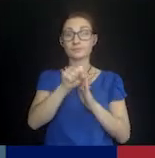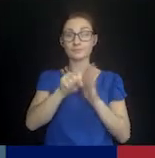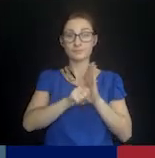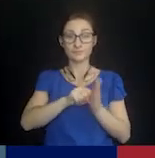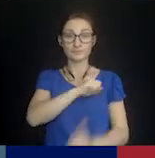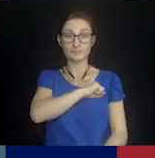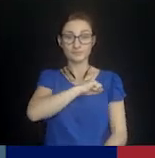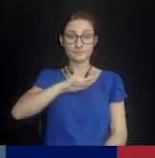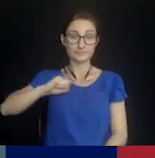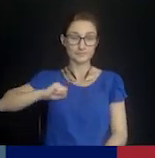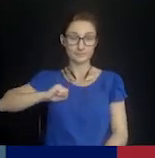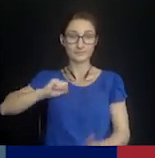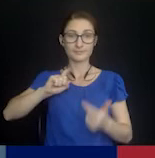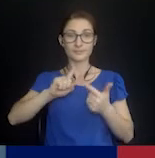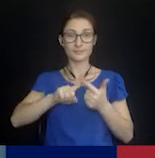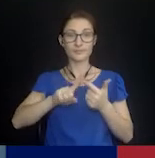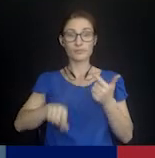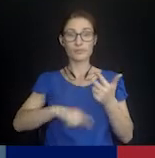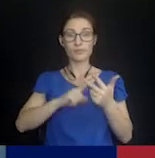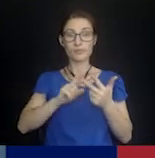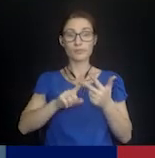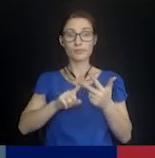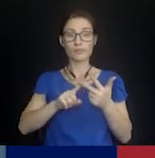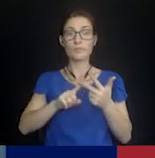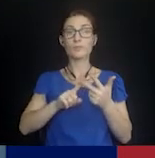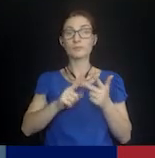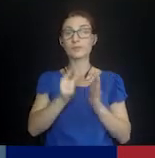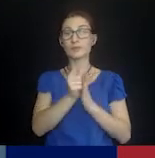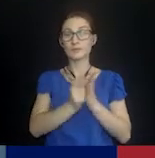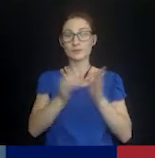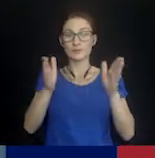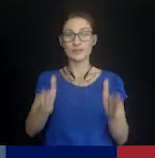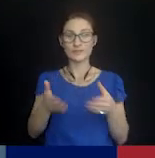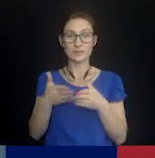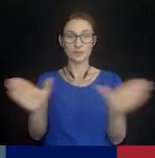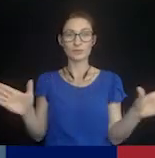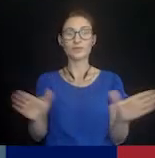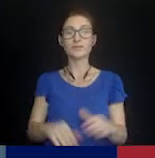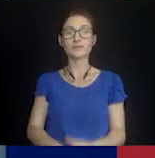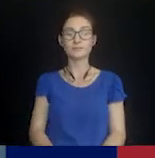state senate, and attorney general,